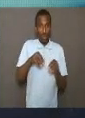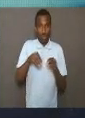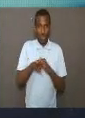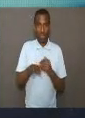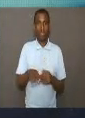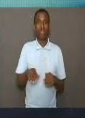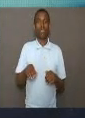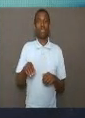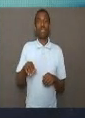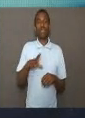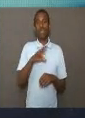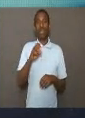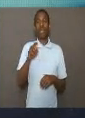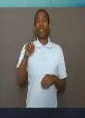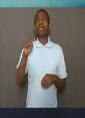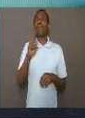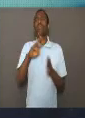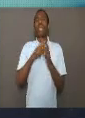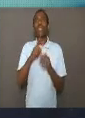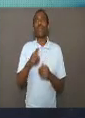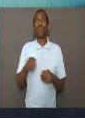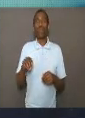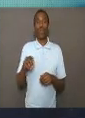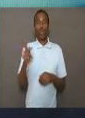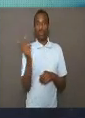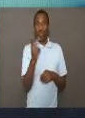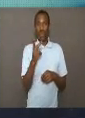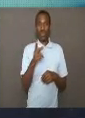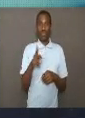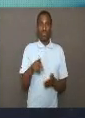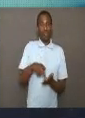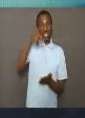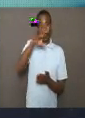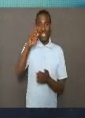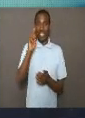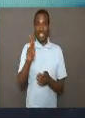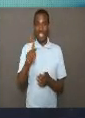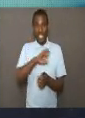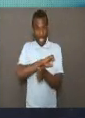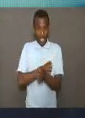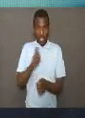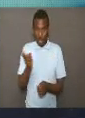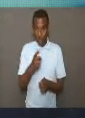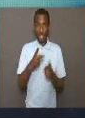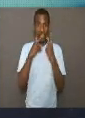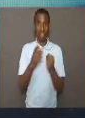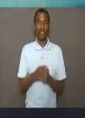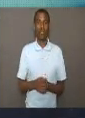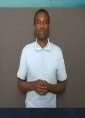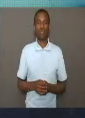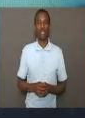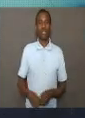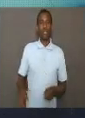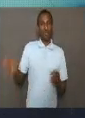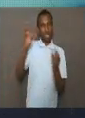harmonic motion is both kinetic and potential. We have